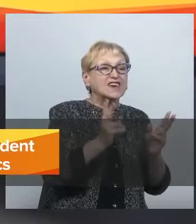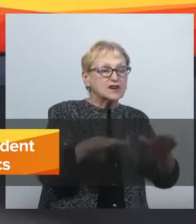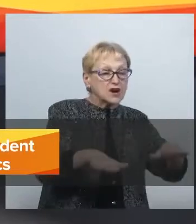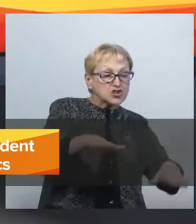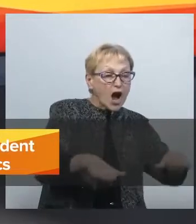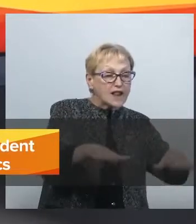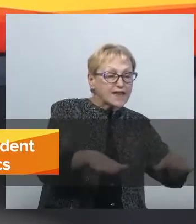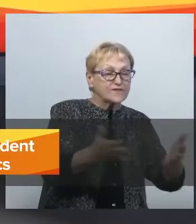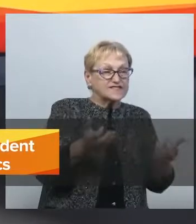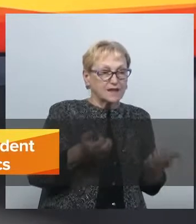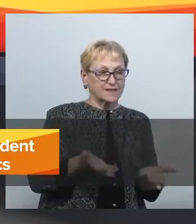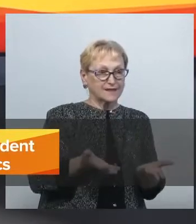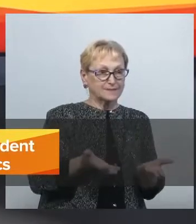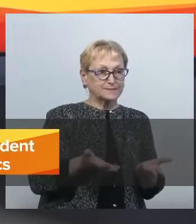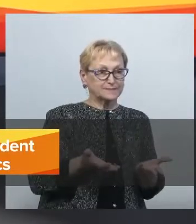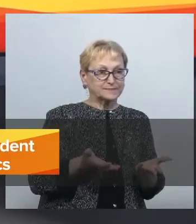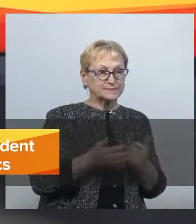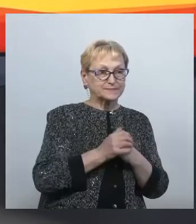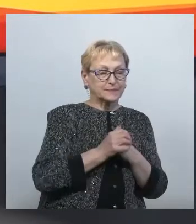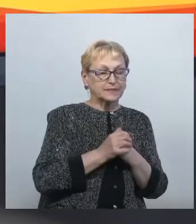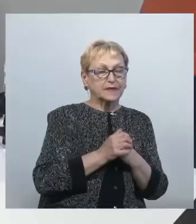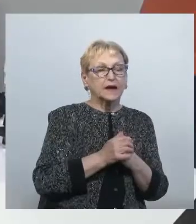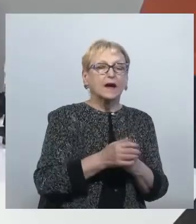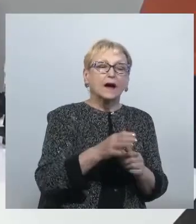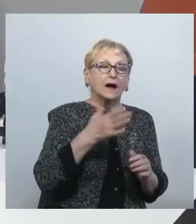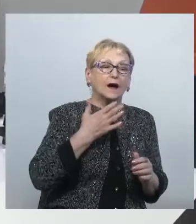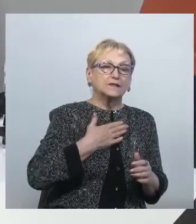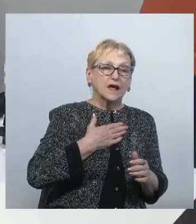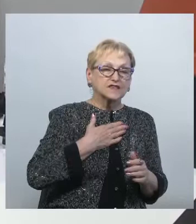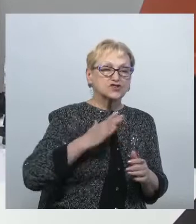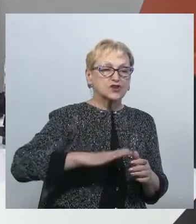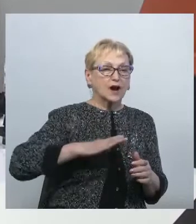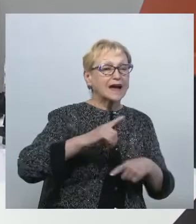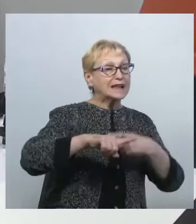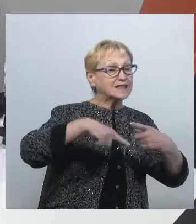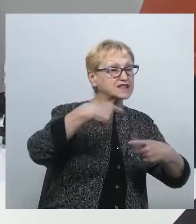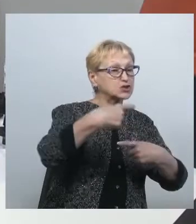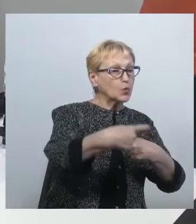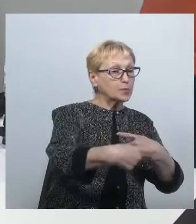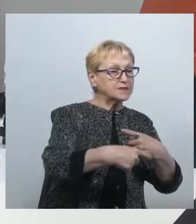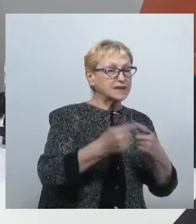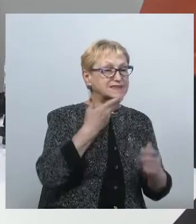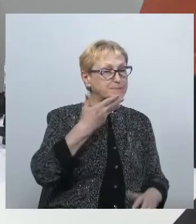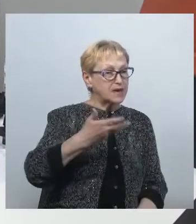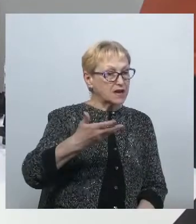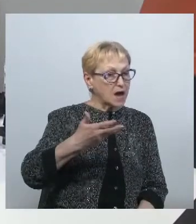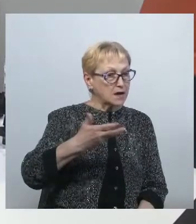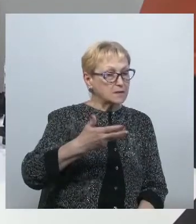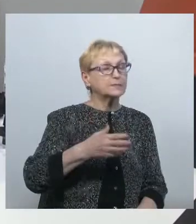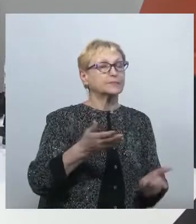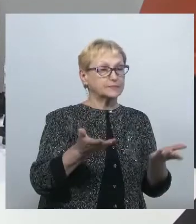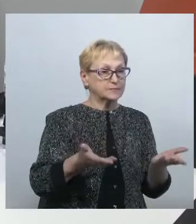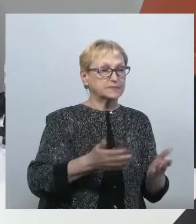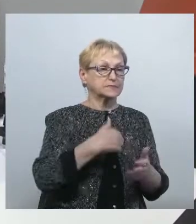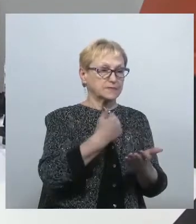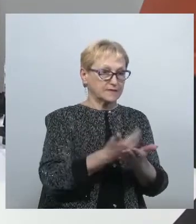So what are the roles that gives this balance? So please then